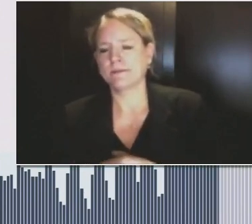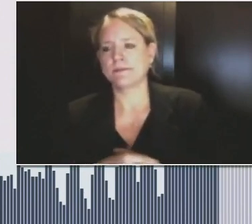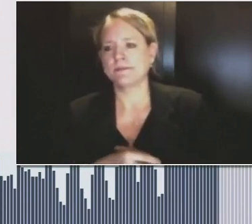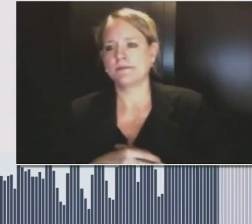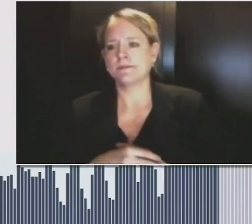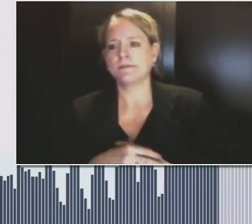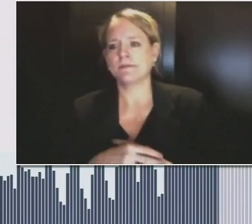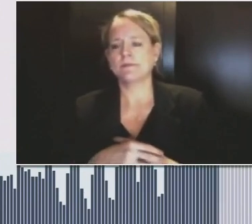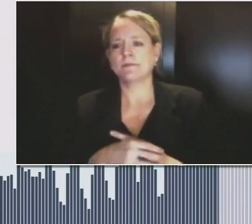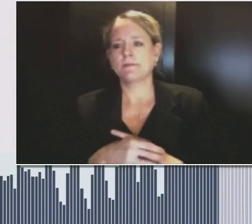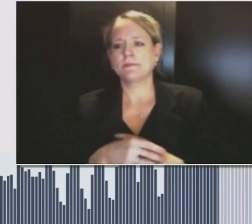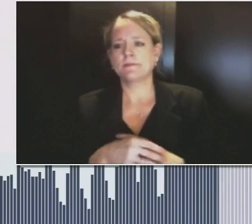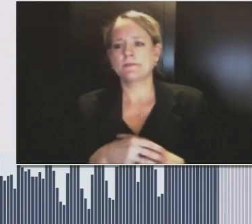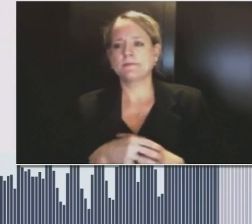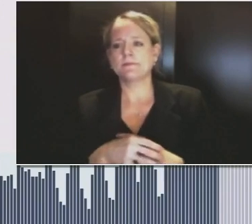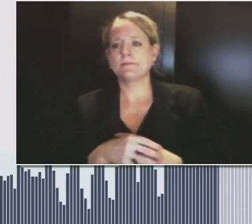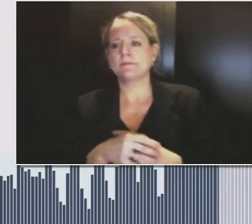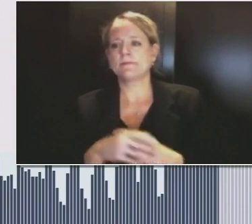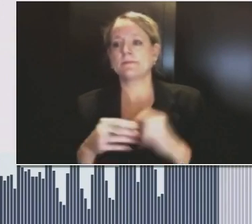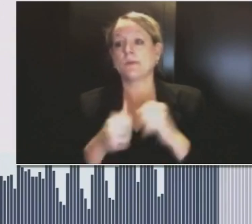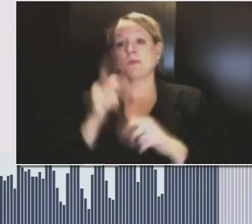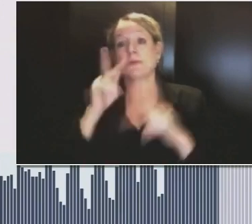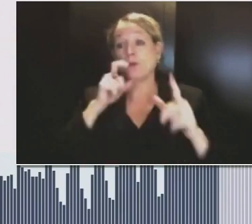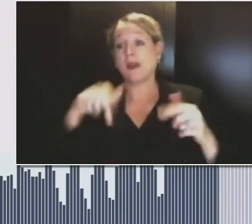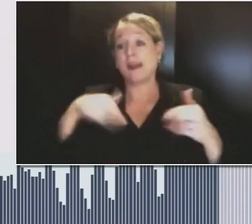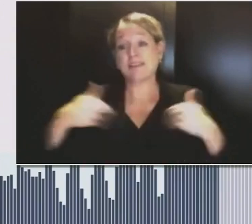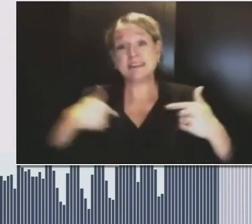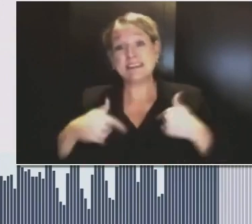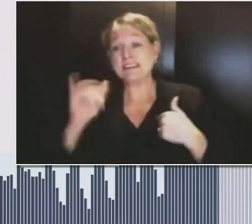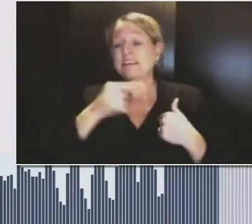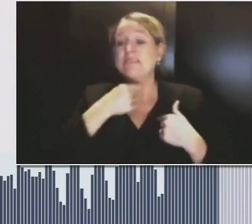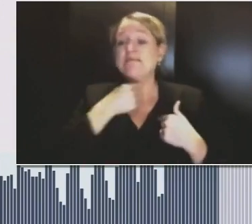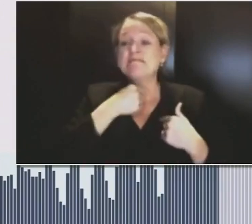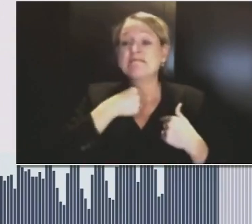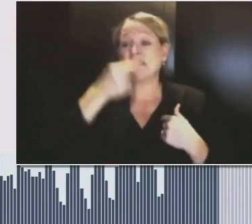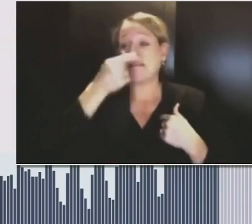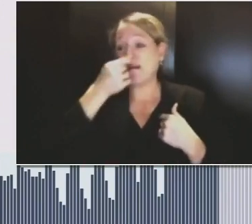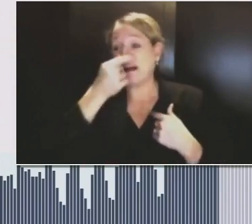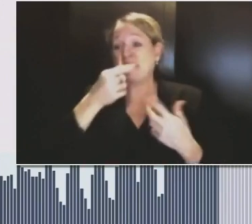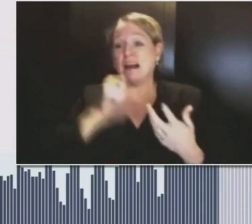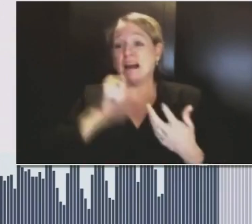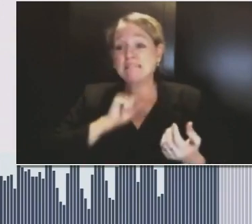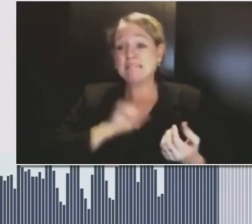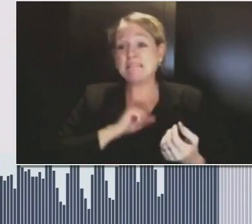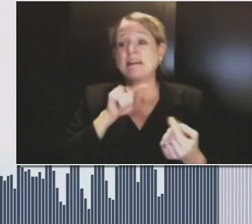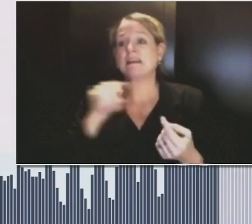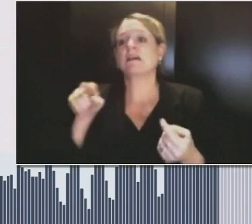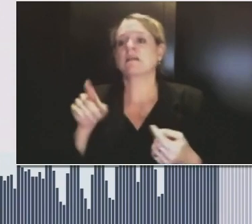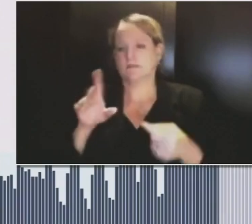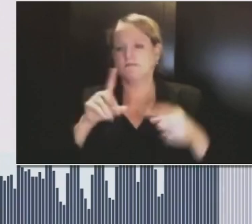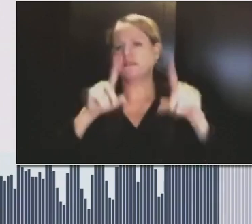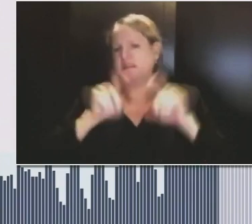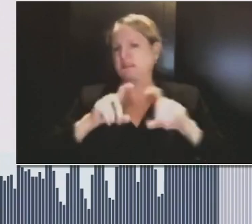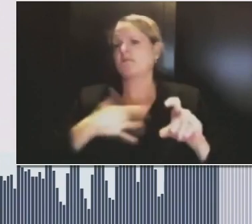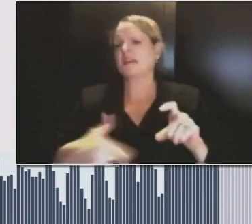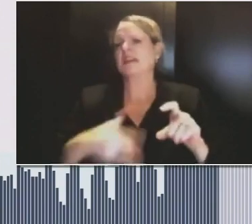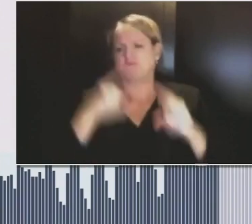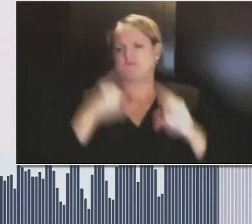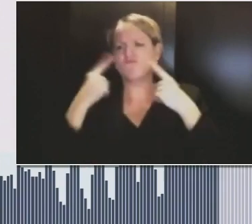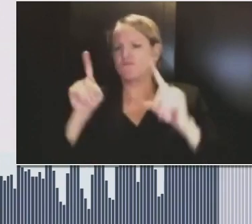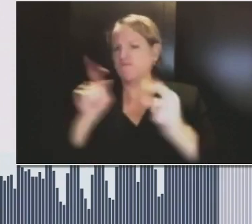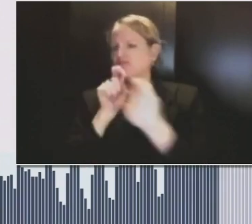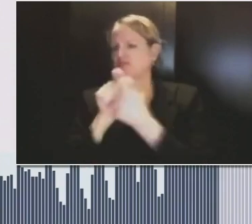infection is not present. But at the tail ends, in certain circumstances, it can vary somewhat. And of course, no test is perfect all the time.